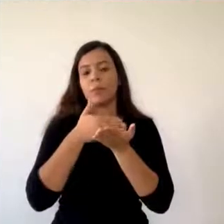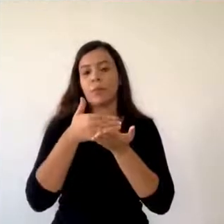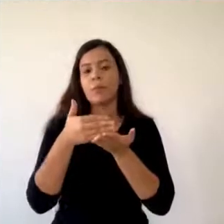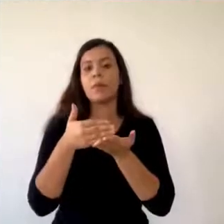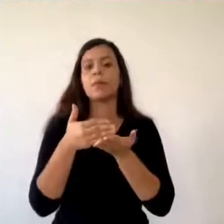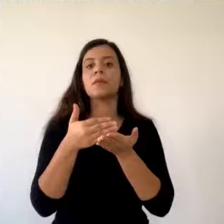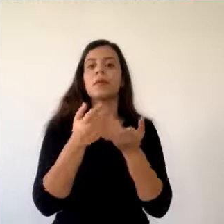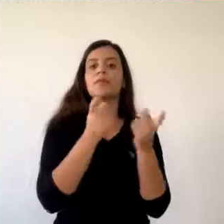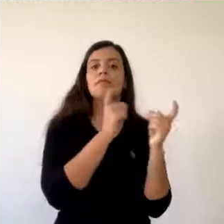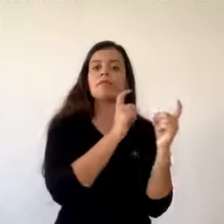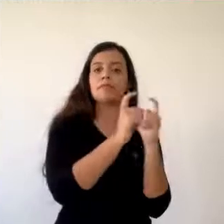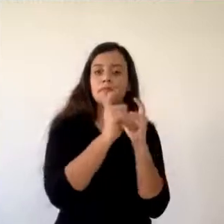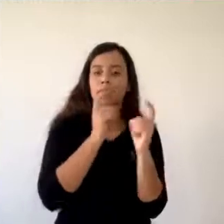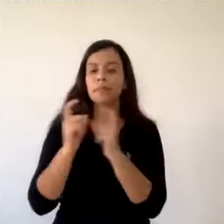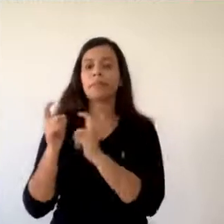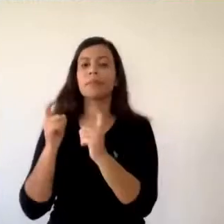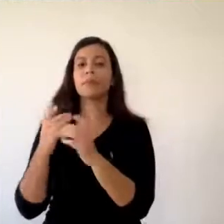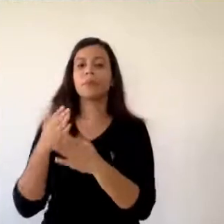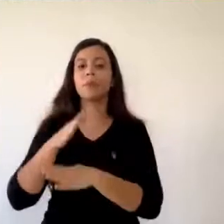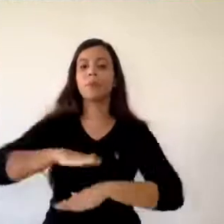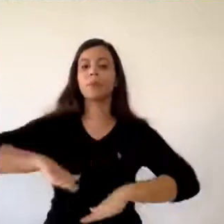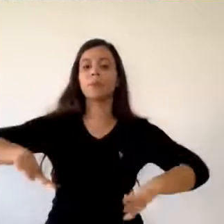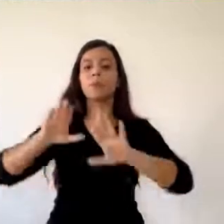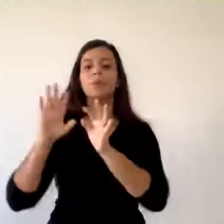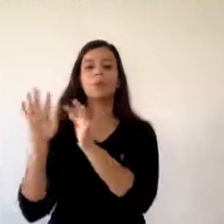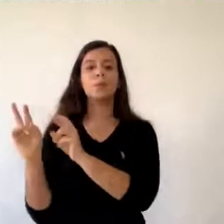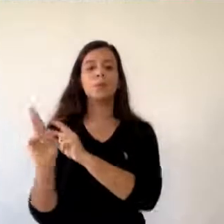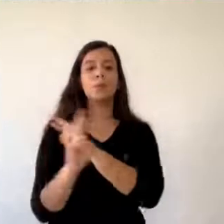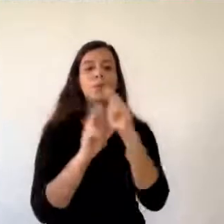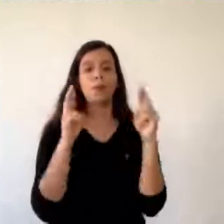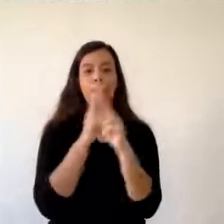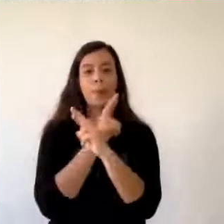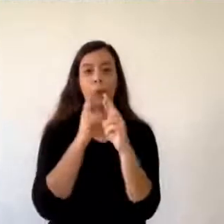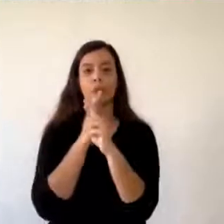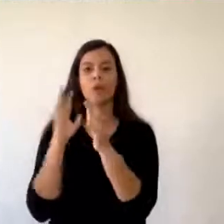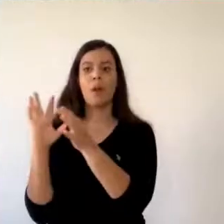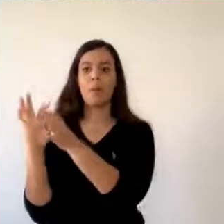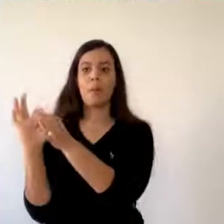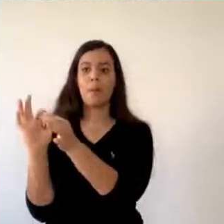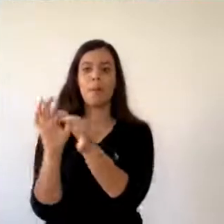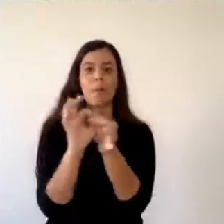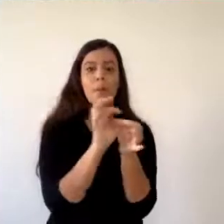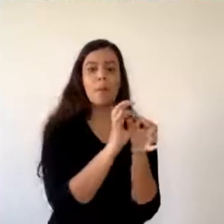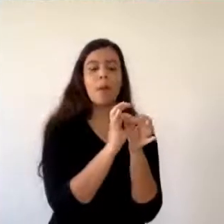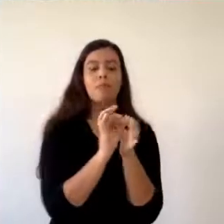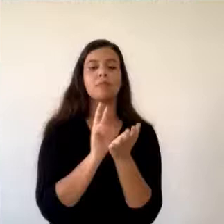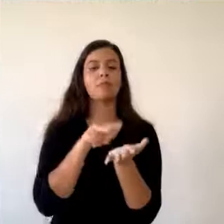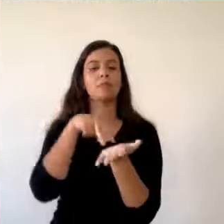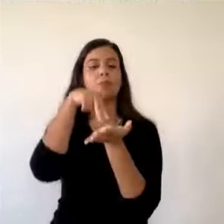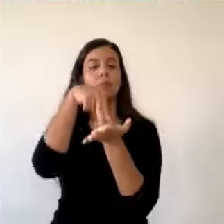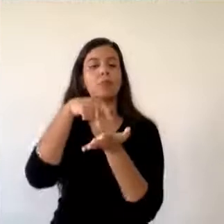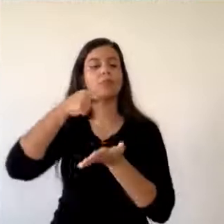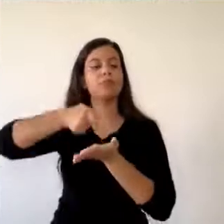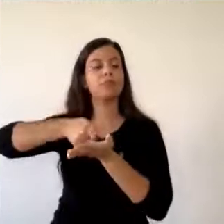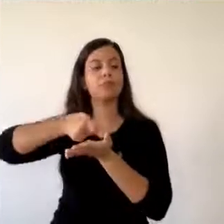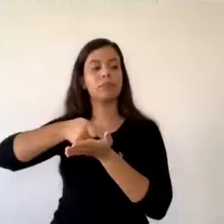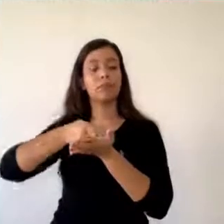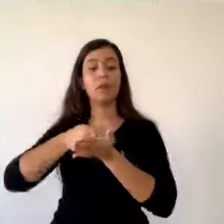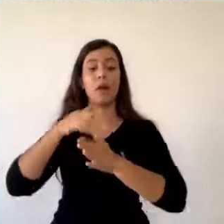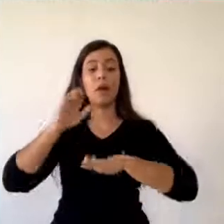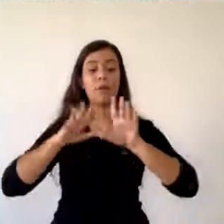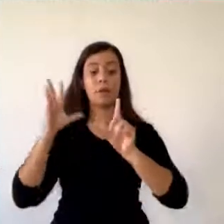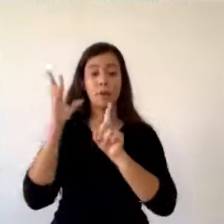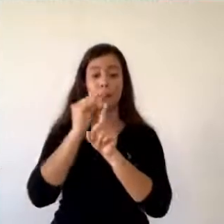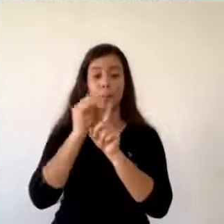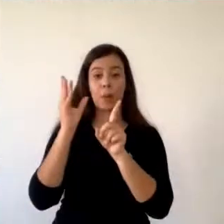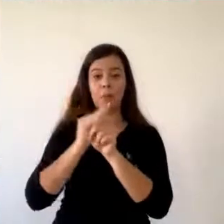with this debate that everything is related to this notion of power, and the